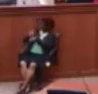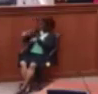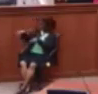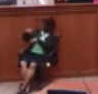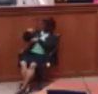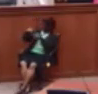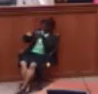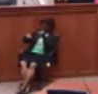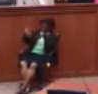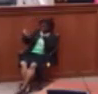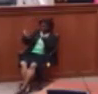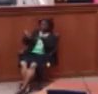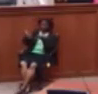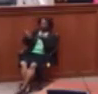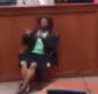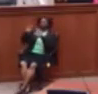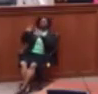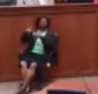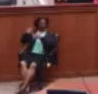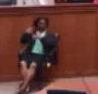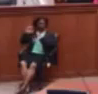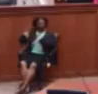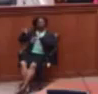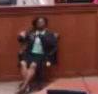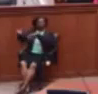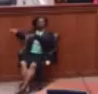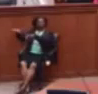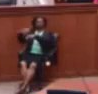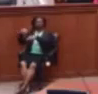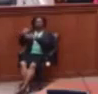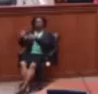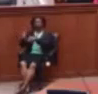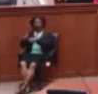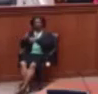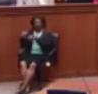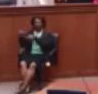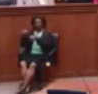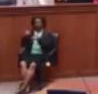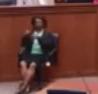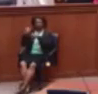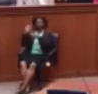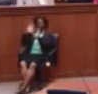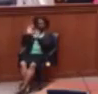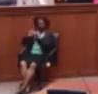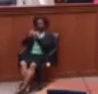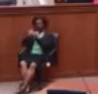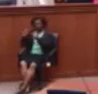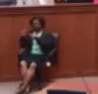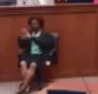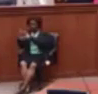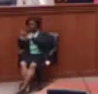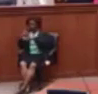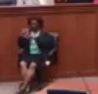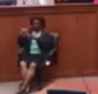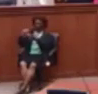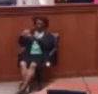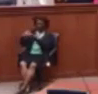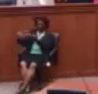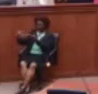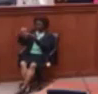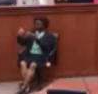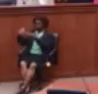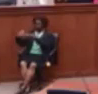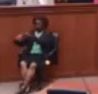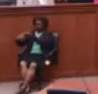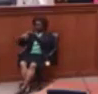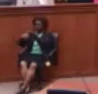needs assessment, and planning strategically for their region, sharing resources, talking about being able to braid